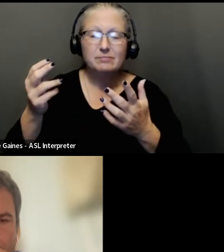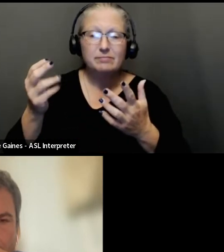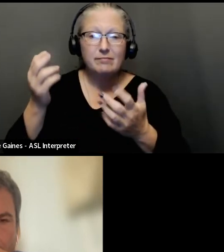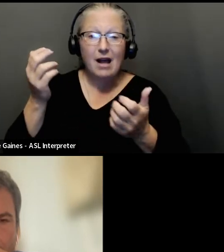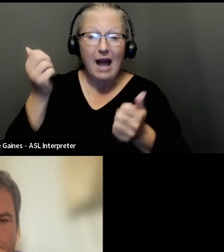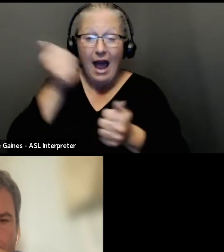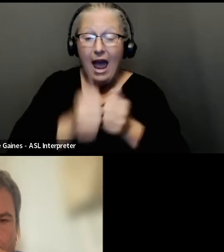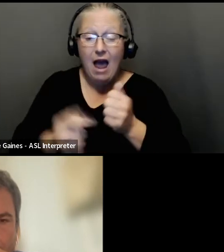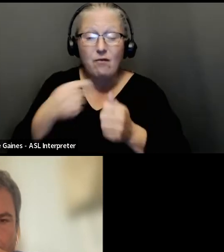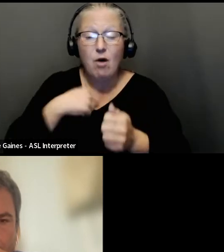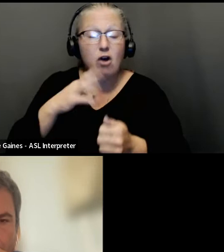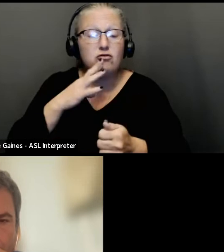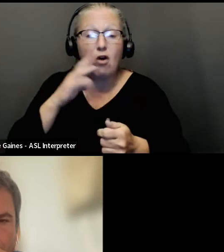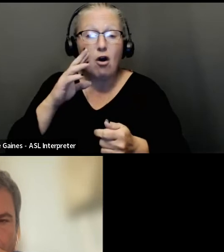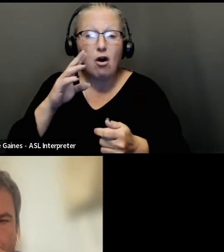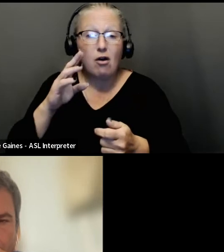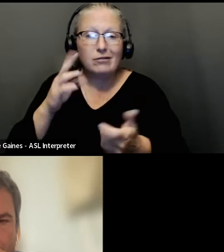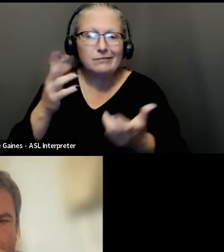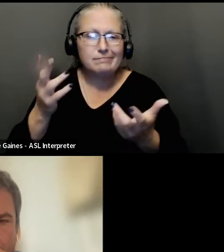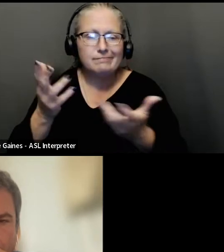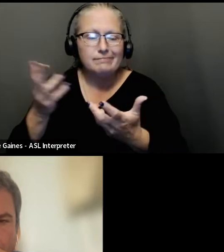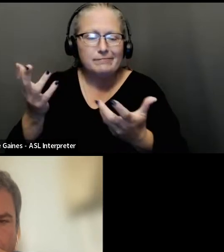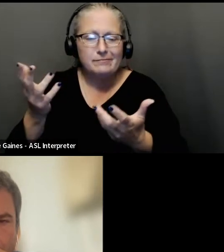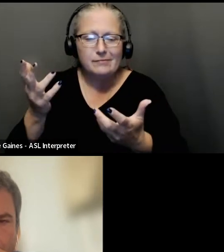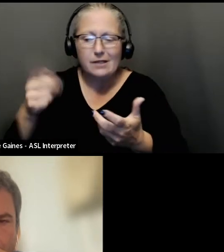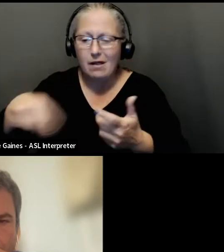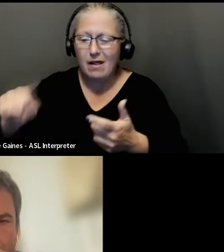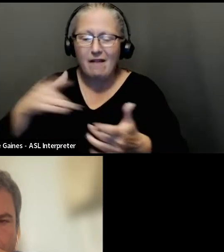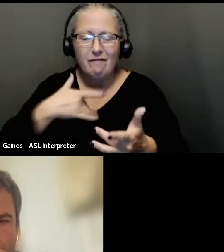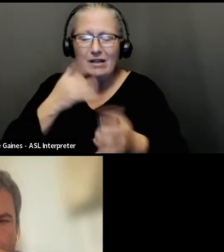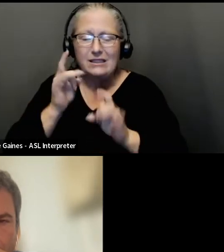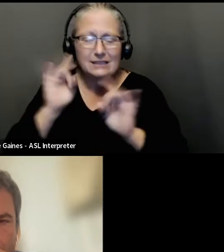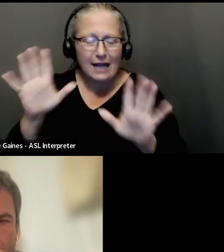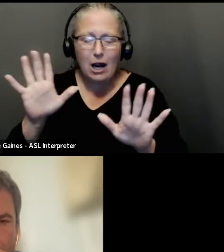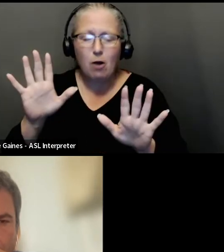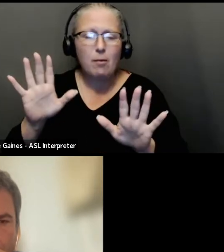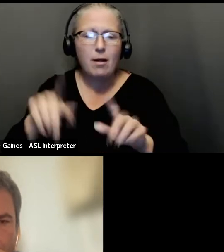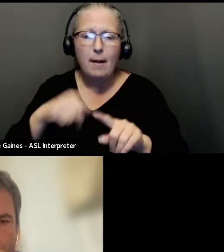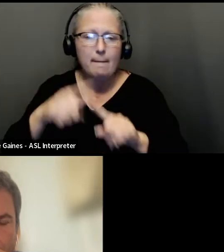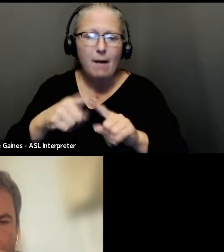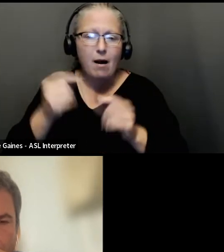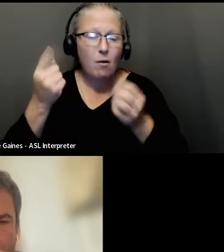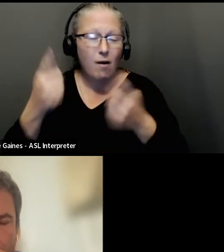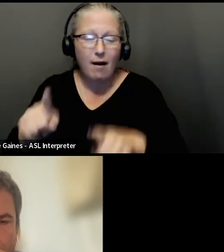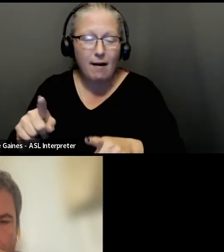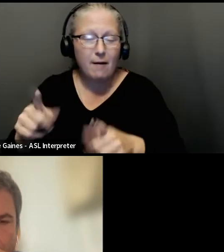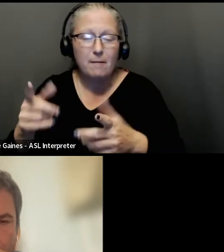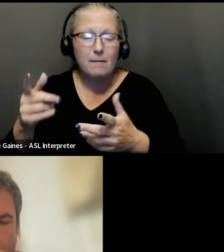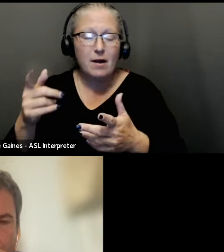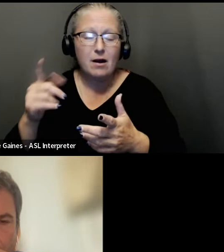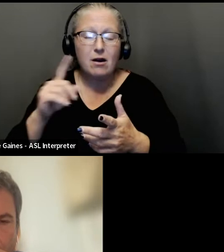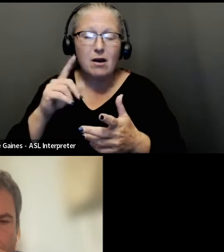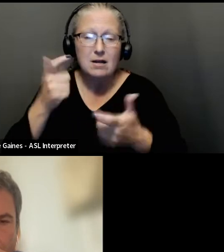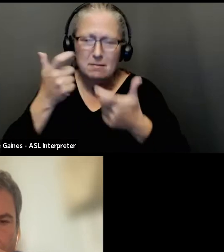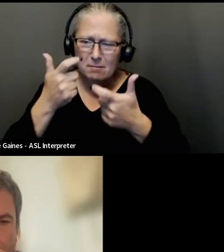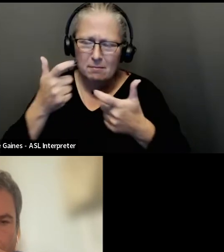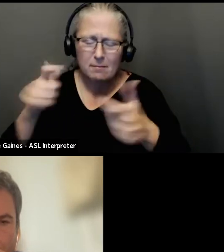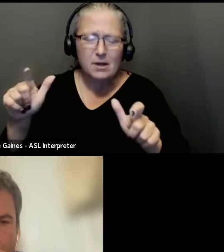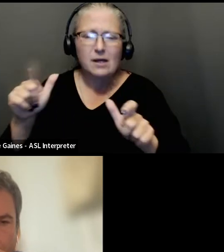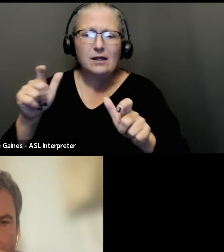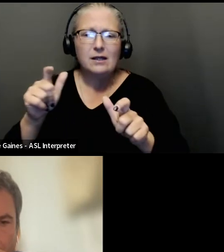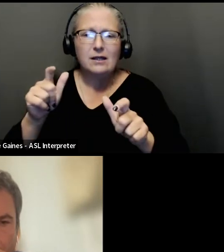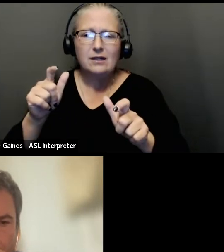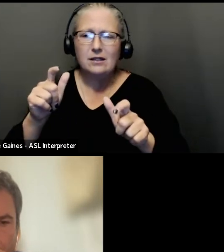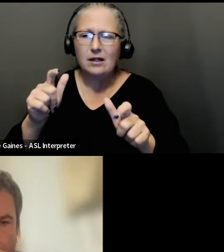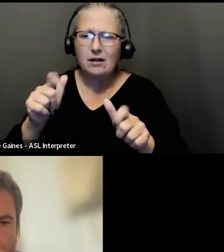everybody I've talked to just feels just so terrible about the events. It's a major setback for